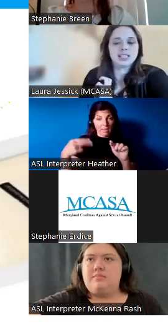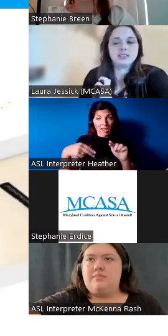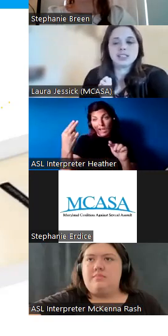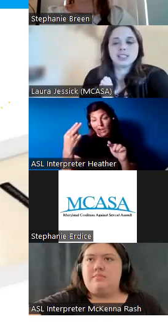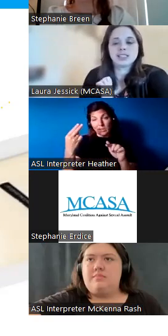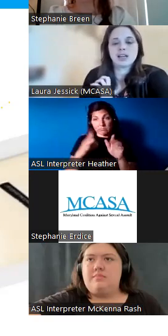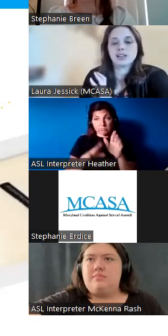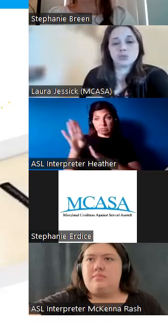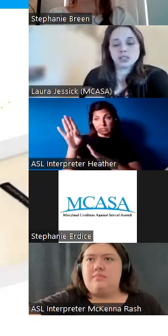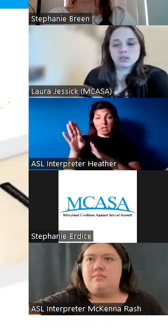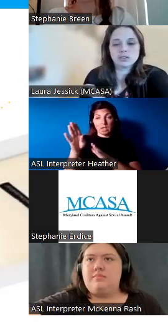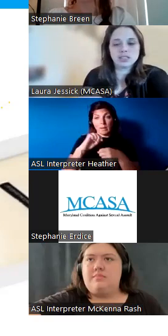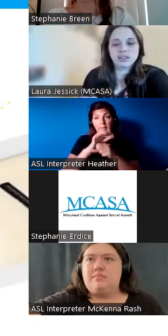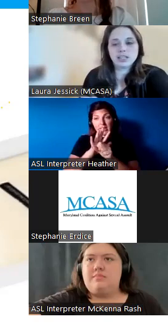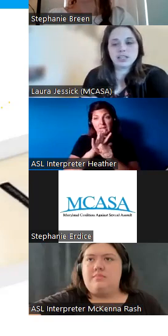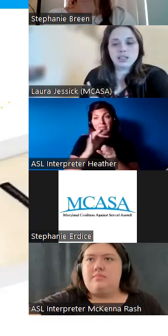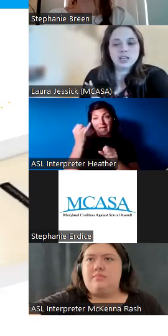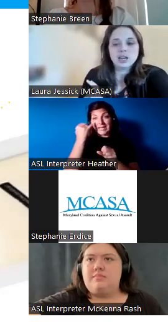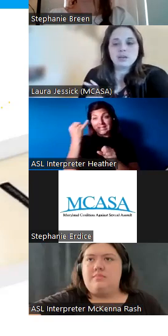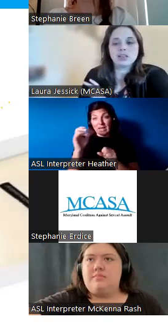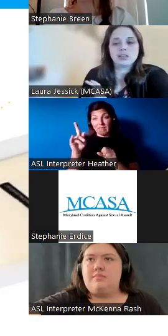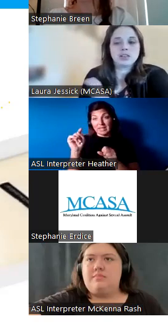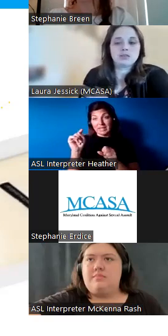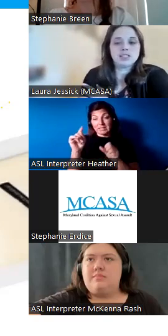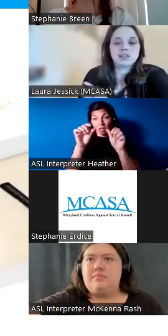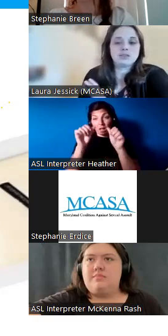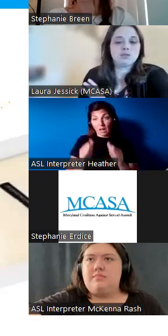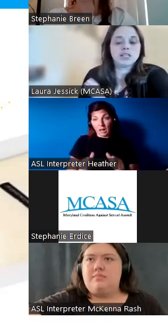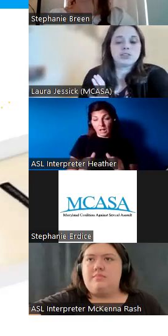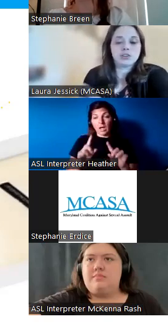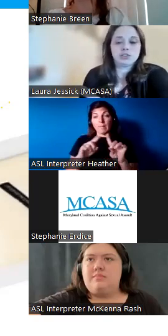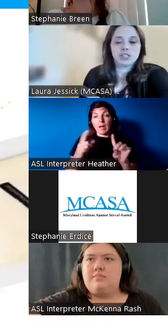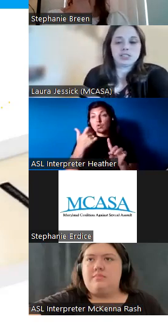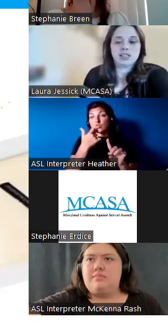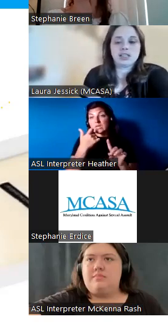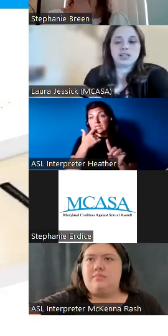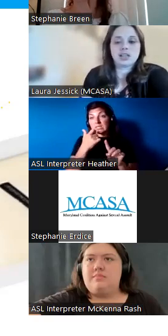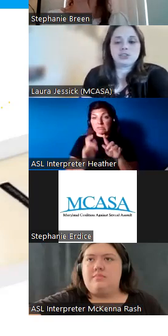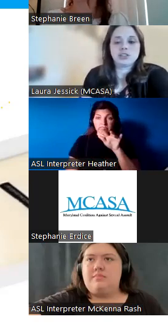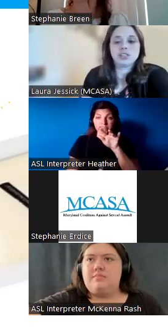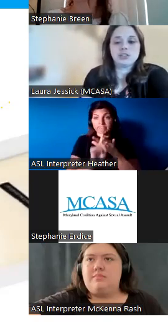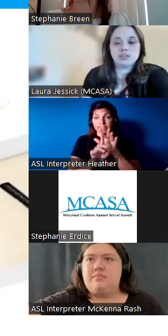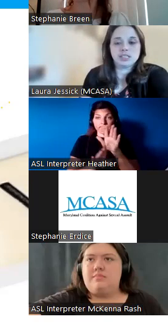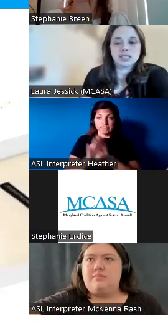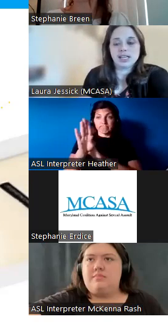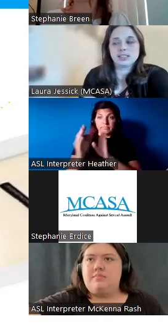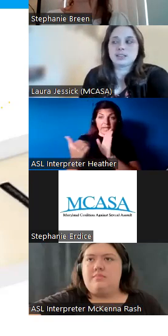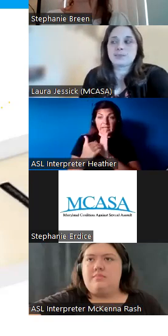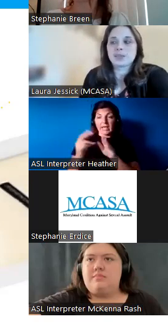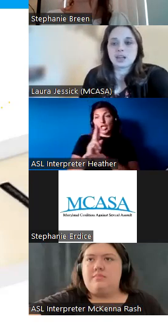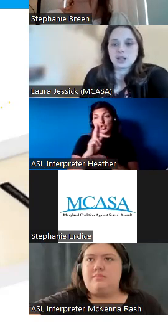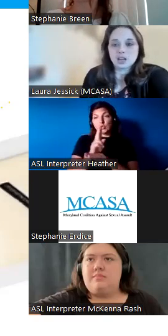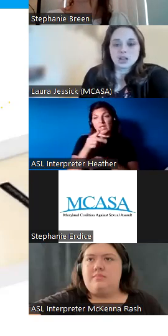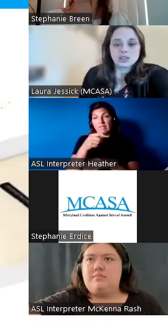the idea of these kits kind of dwindled significantly, but there's been a recent resurgence in the discussion of the use of these